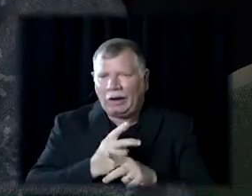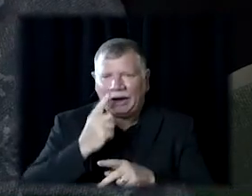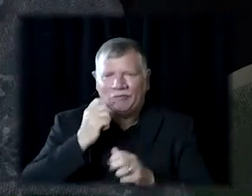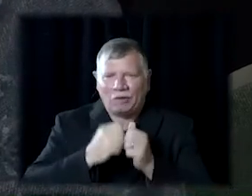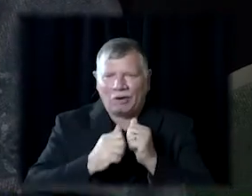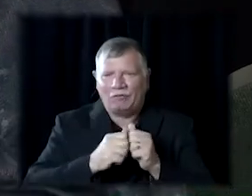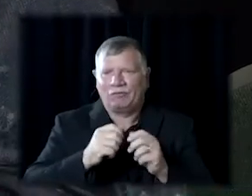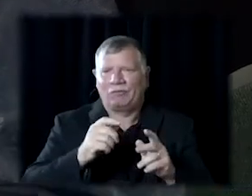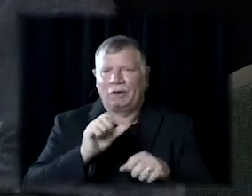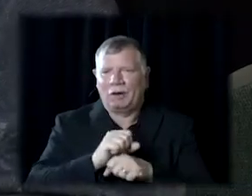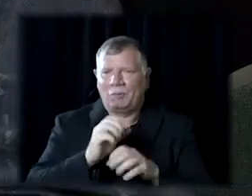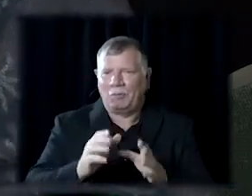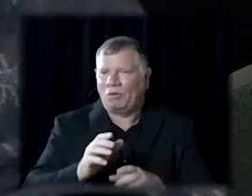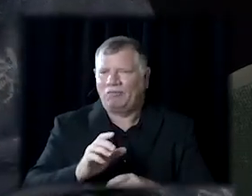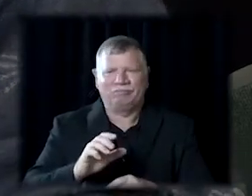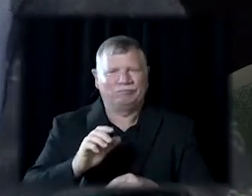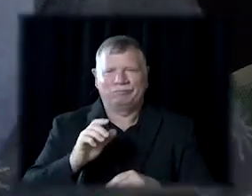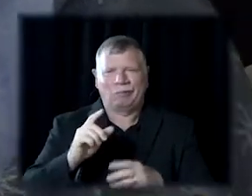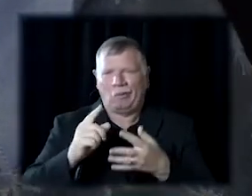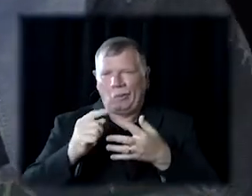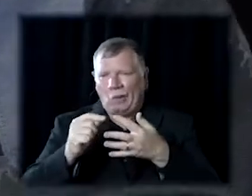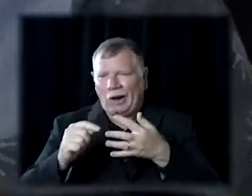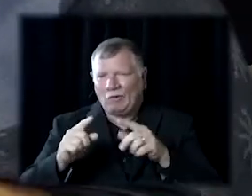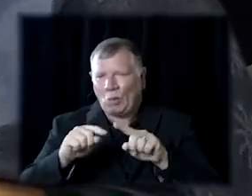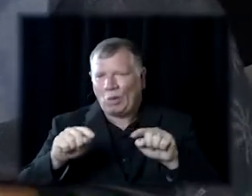employee or something else.